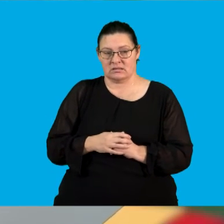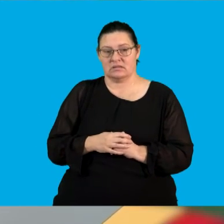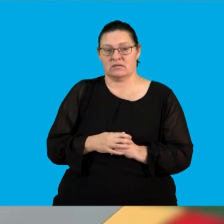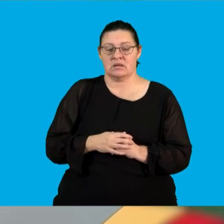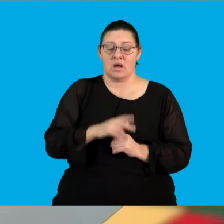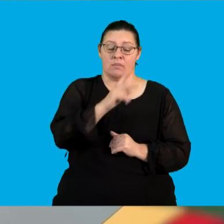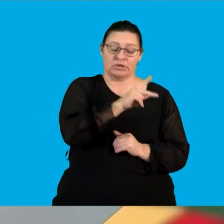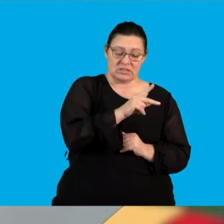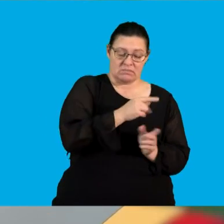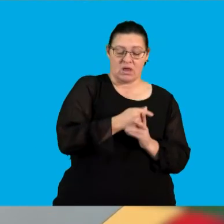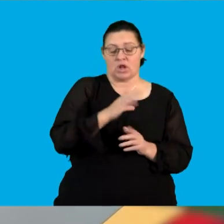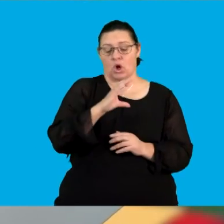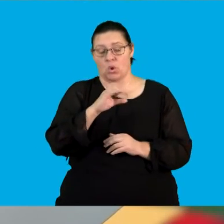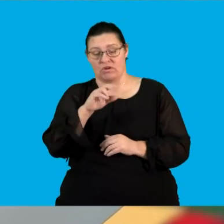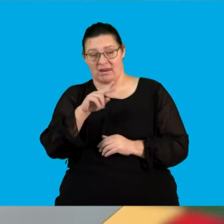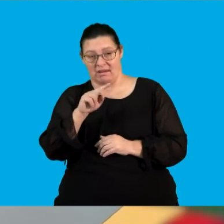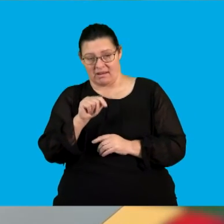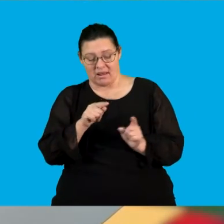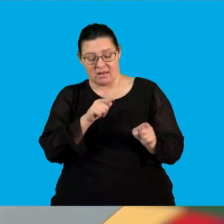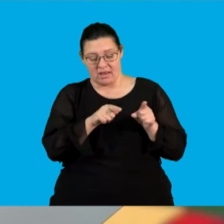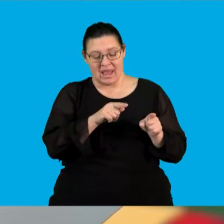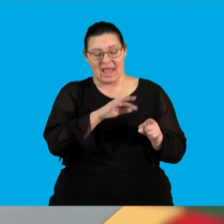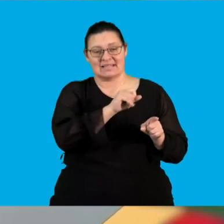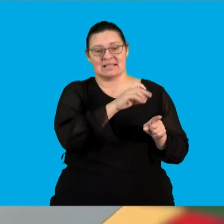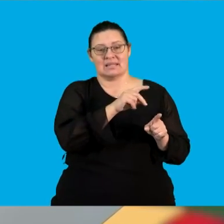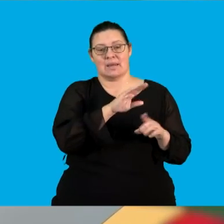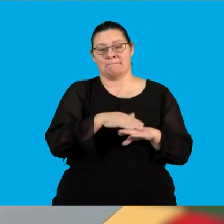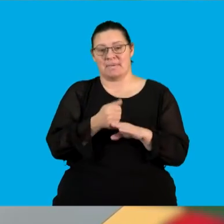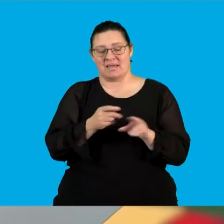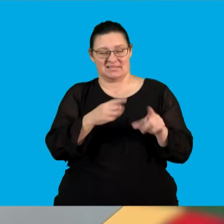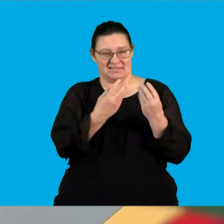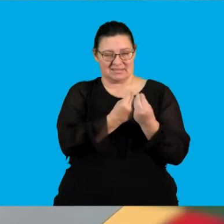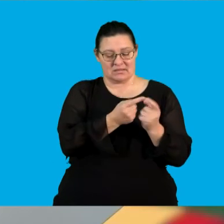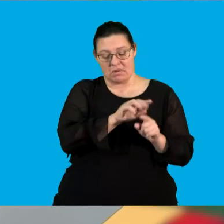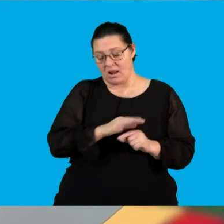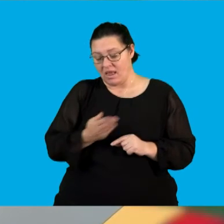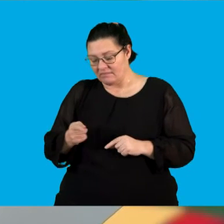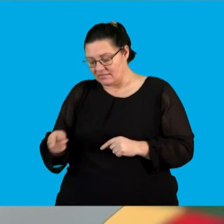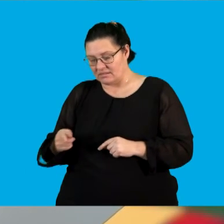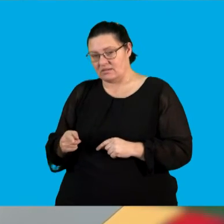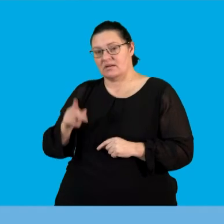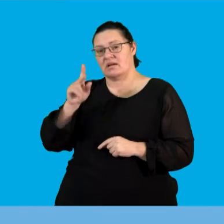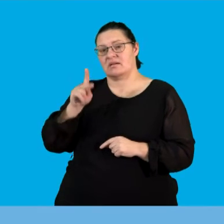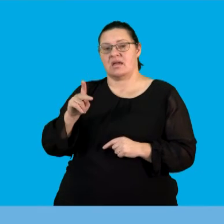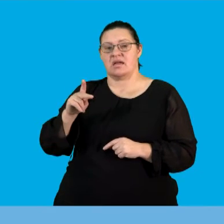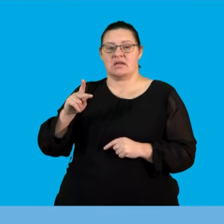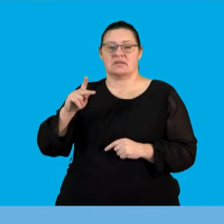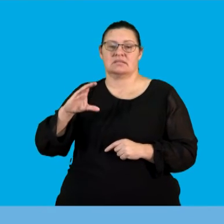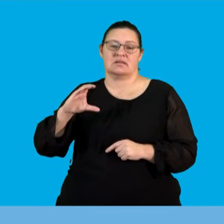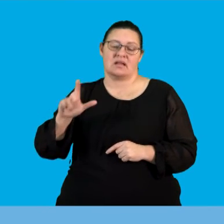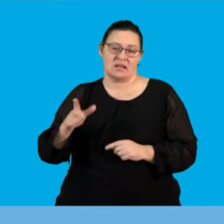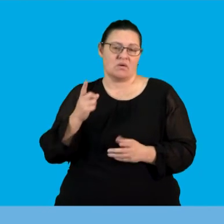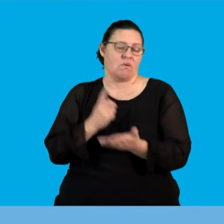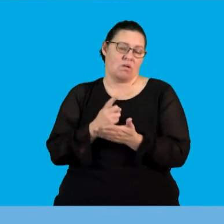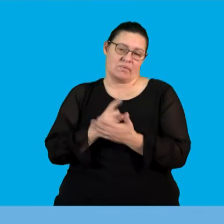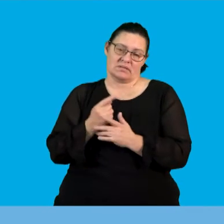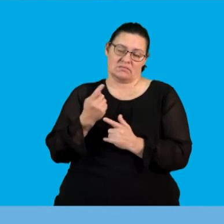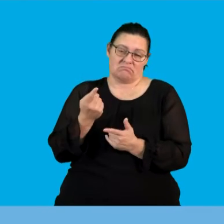potassium initially and chlorine initially between the acid and the base. So the remainder of the carbonate is almost always a